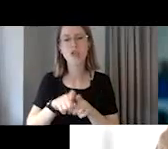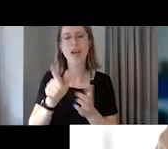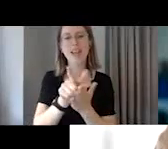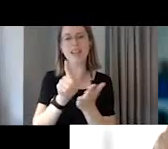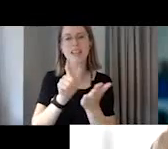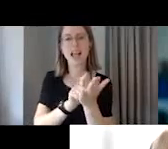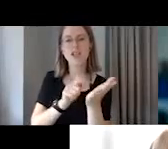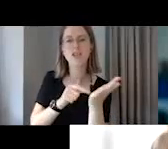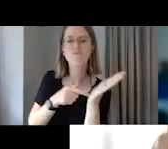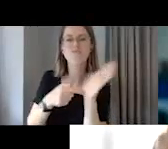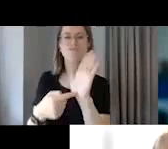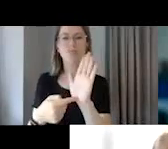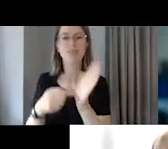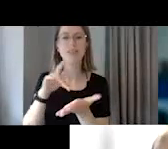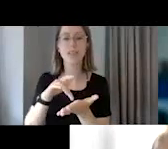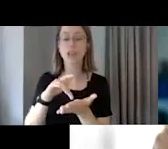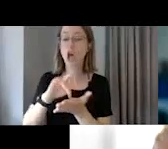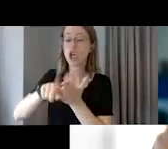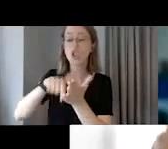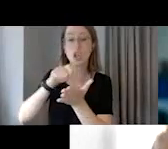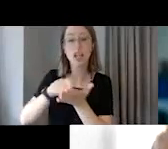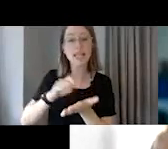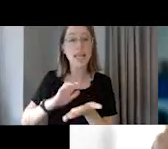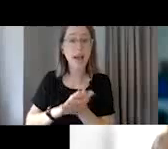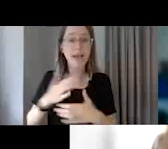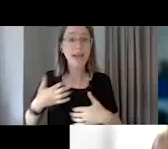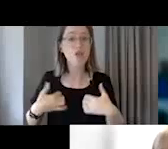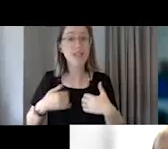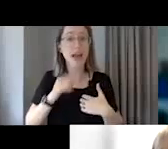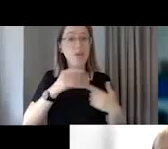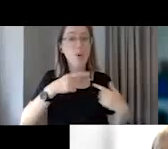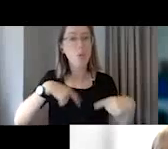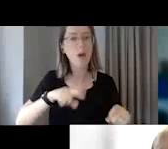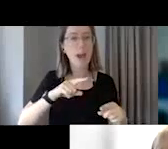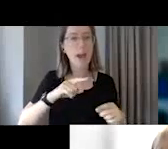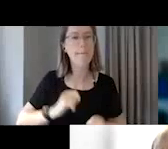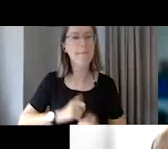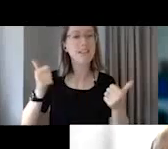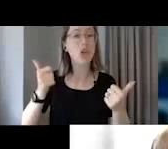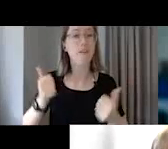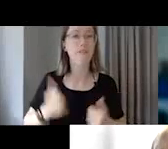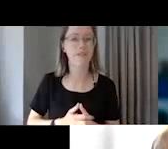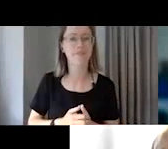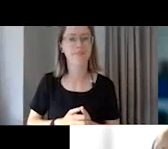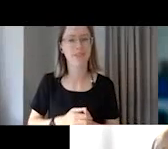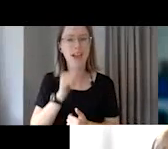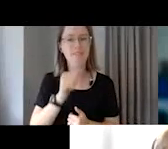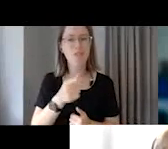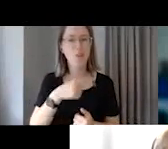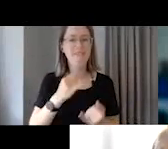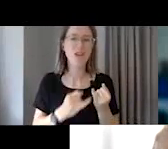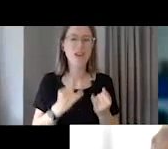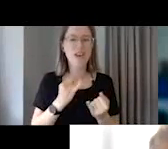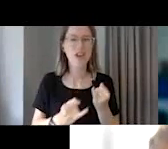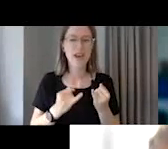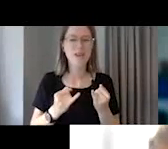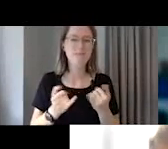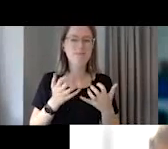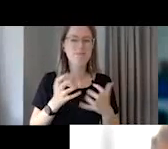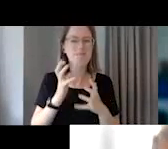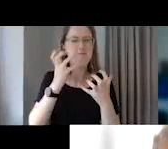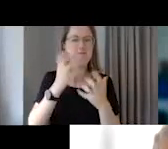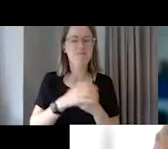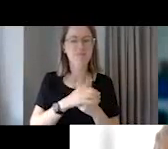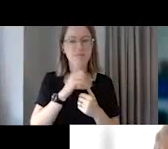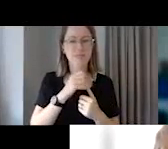center. Journalists are usually happy and interested if we are really pissed off. So if we're very, I put here,